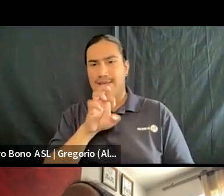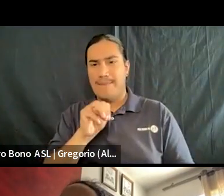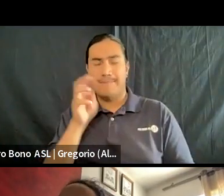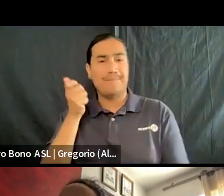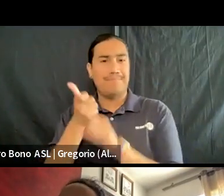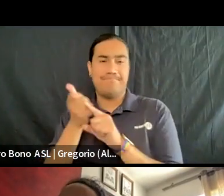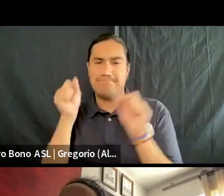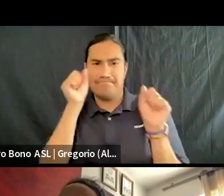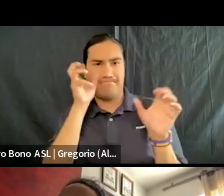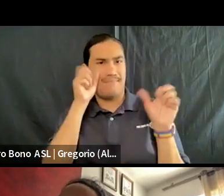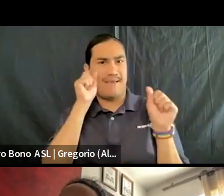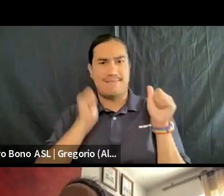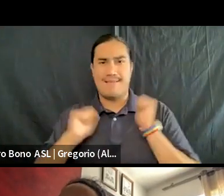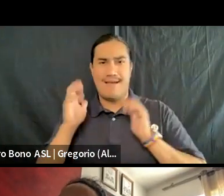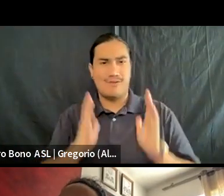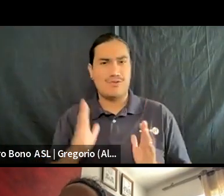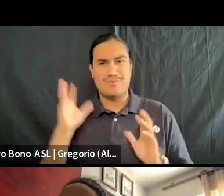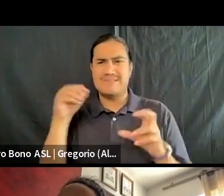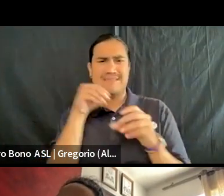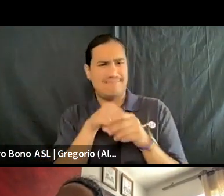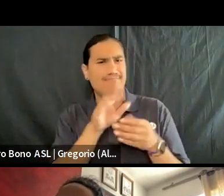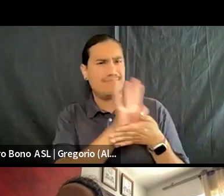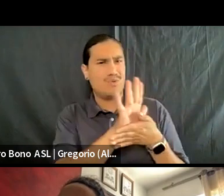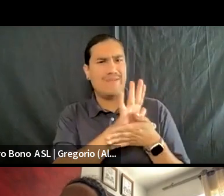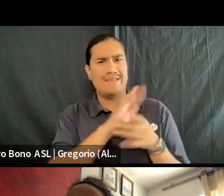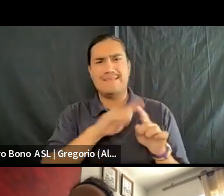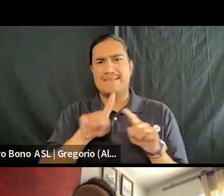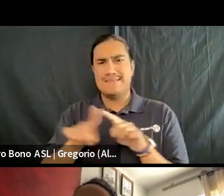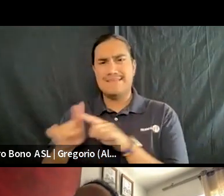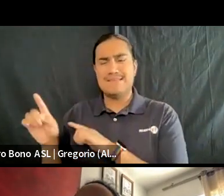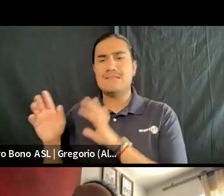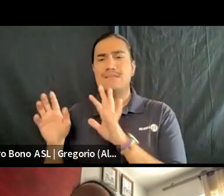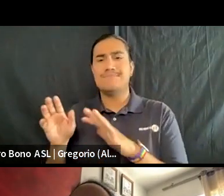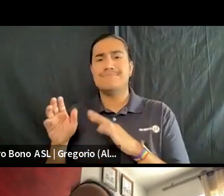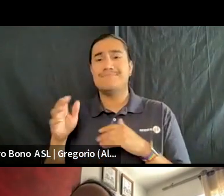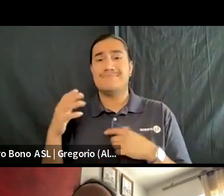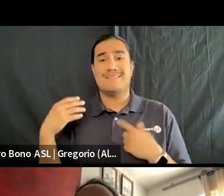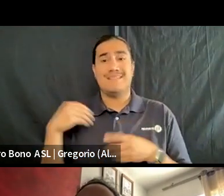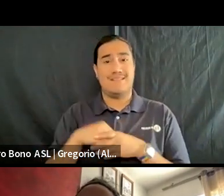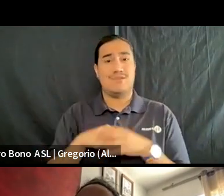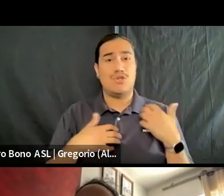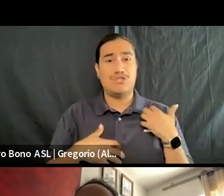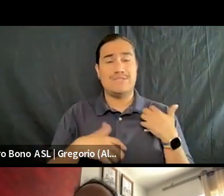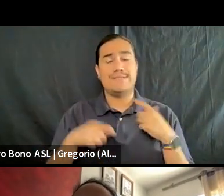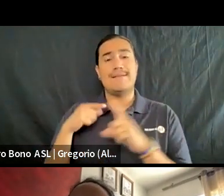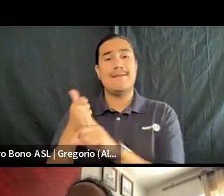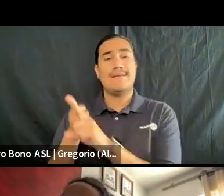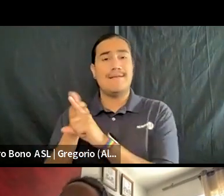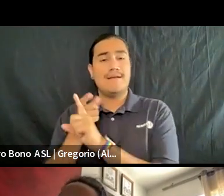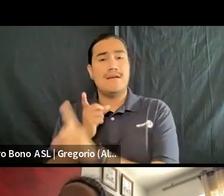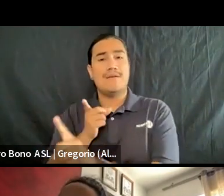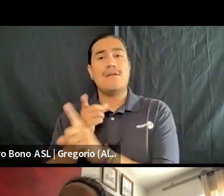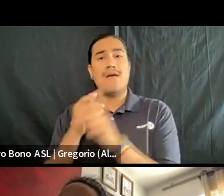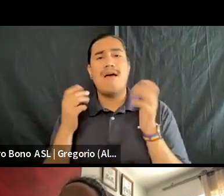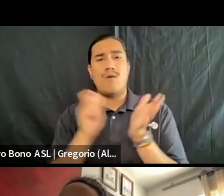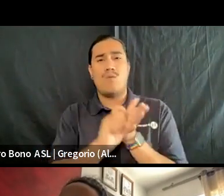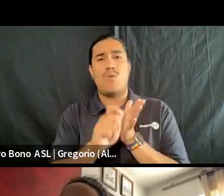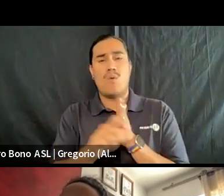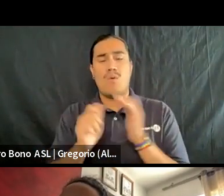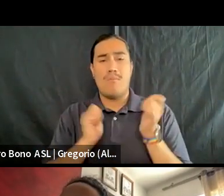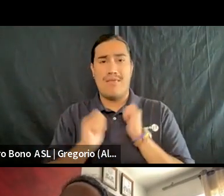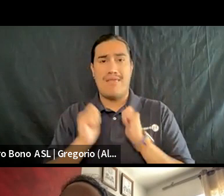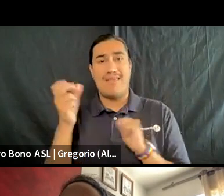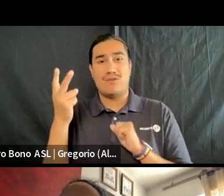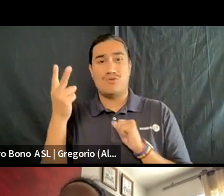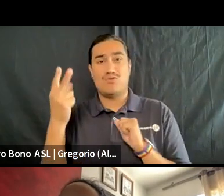Amazing actor. He worked in movies here. In Argentina, he had the a play that two-thirds of the country